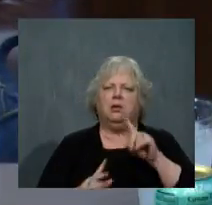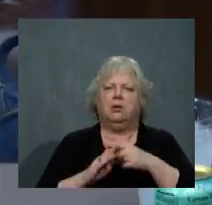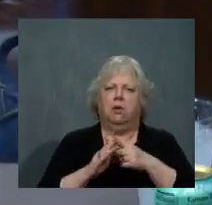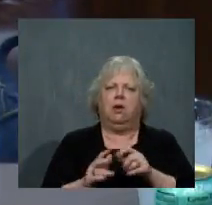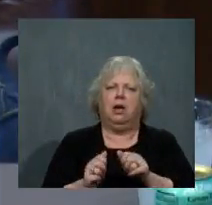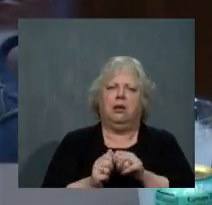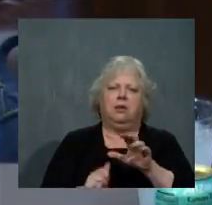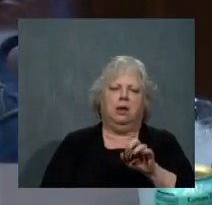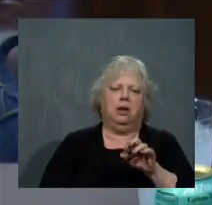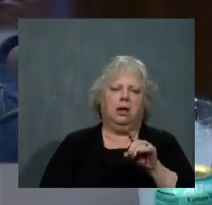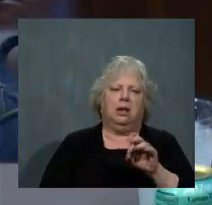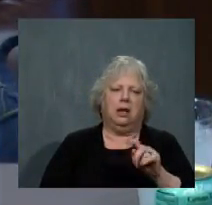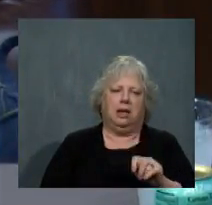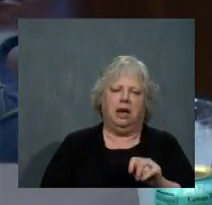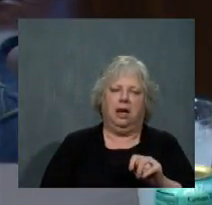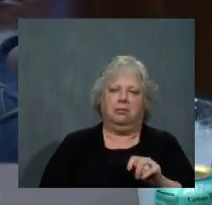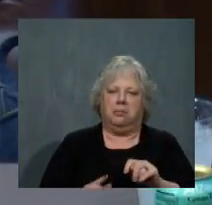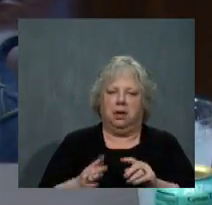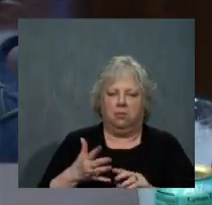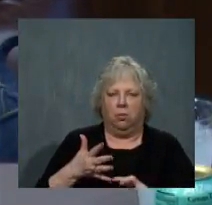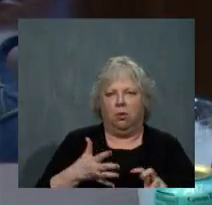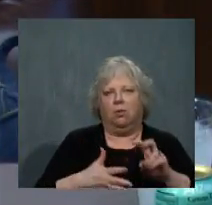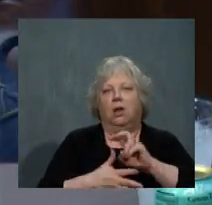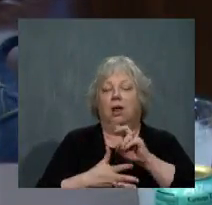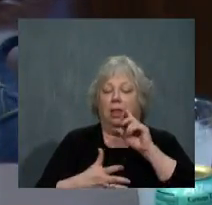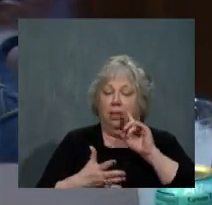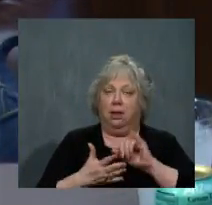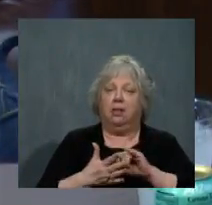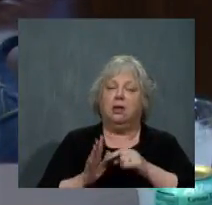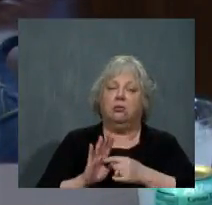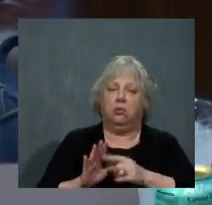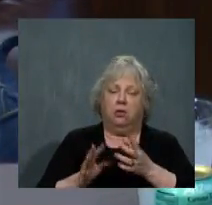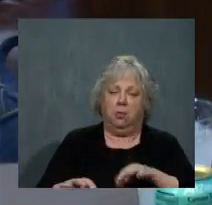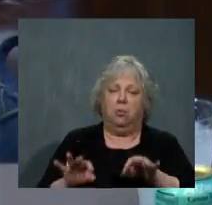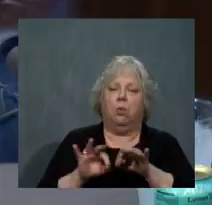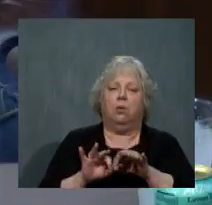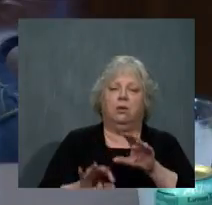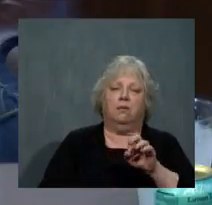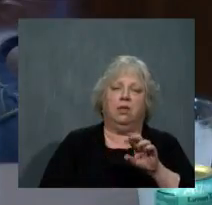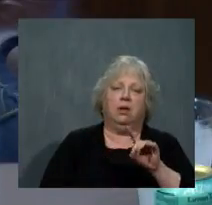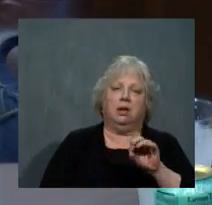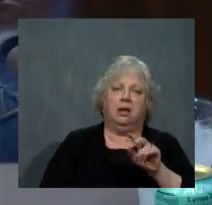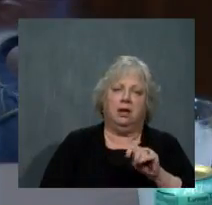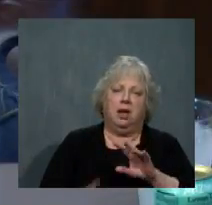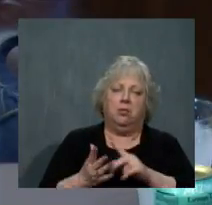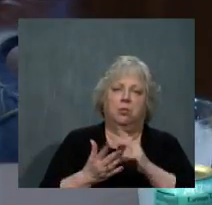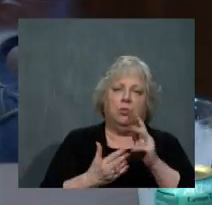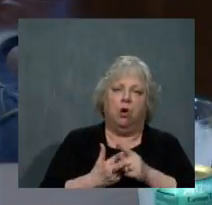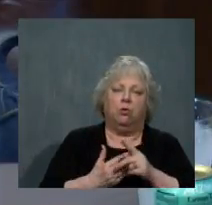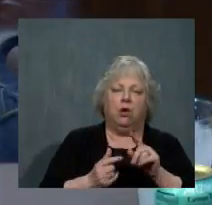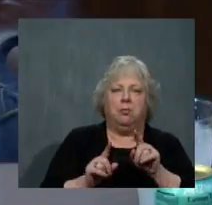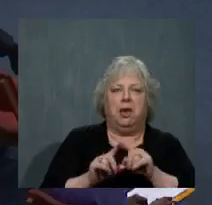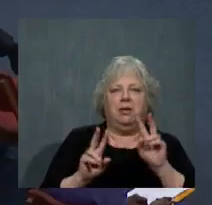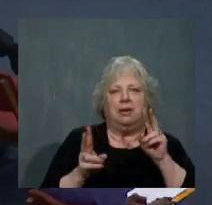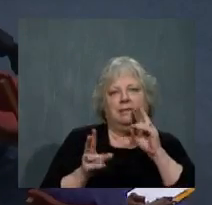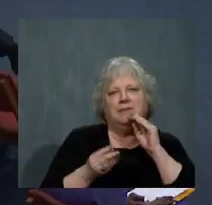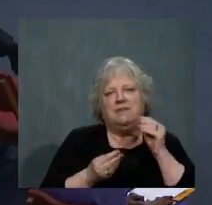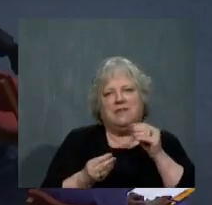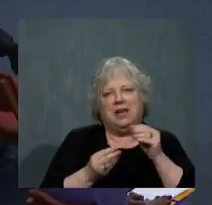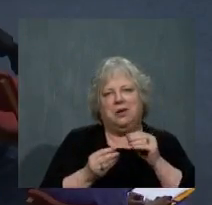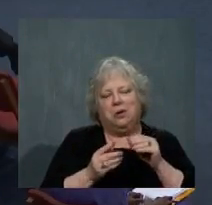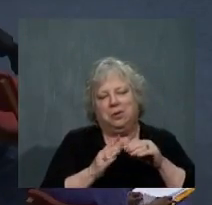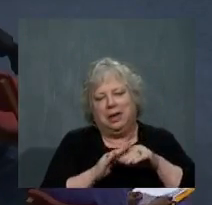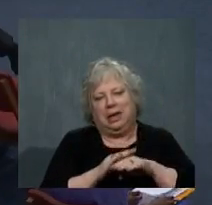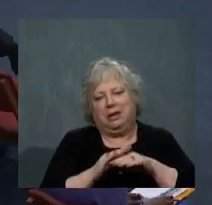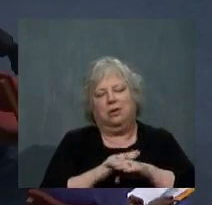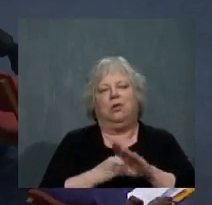reinforces the importance of a cadet program as a feeder into our police department, and I know we're working on reestablishing that